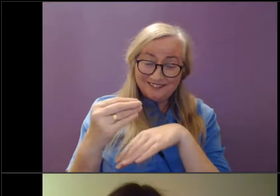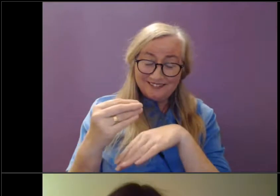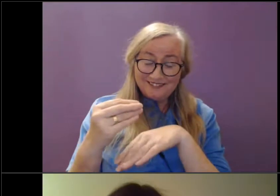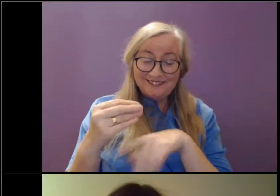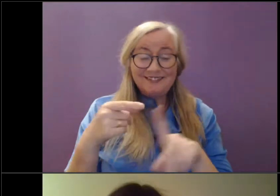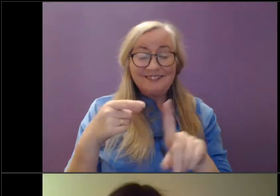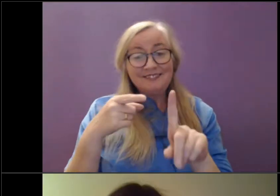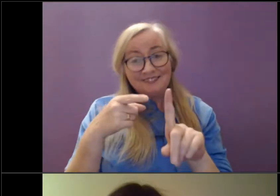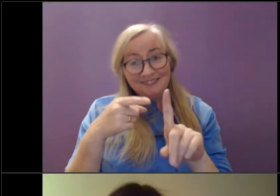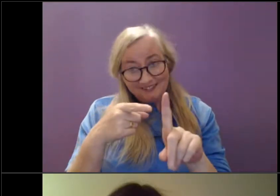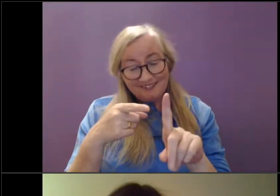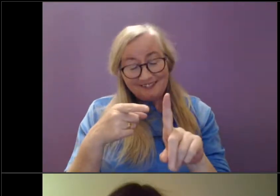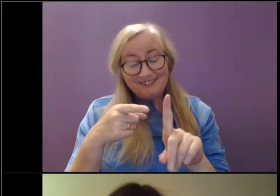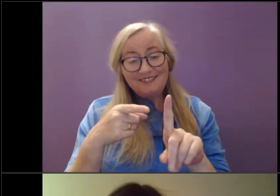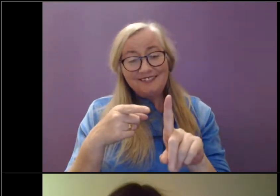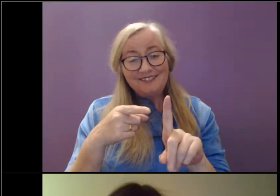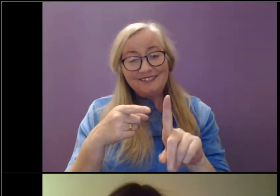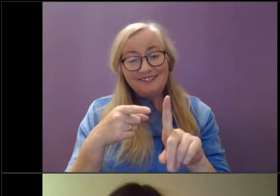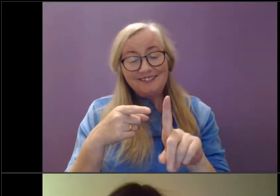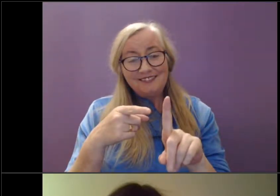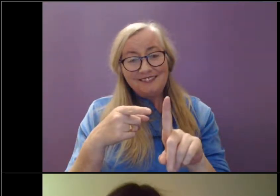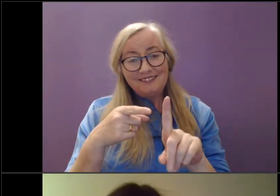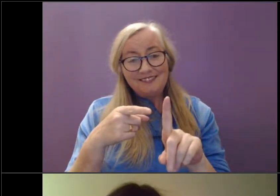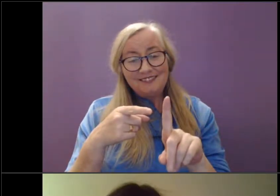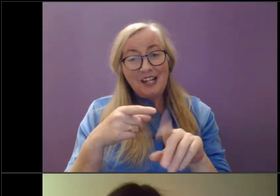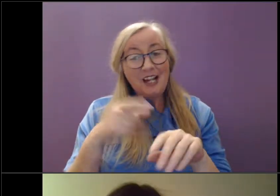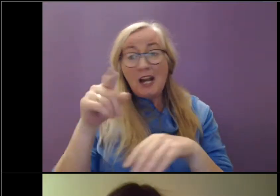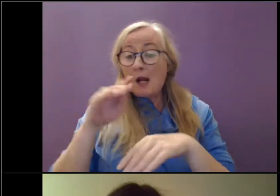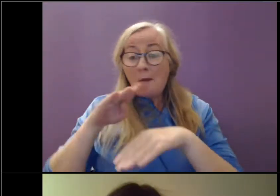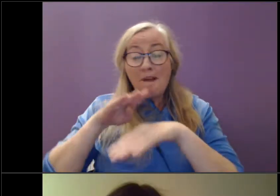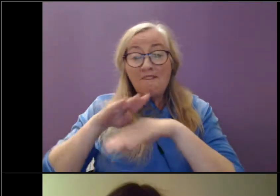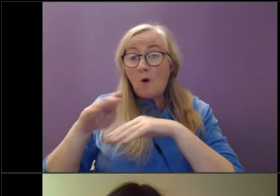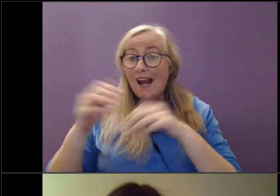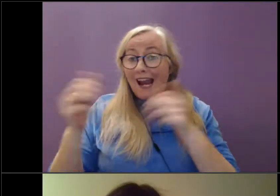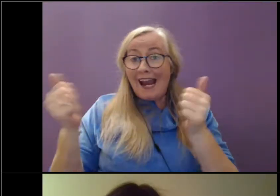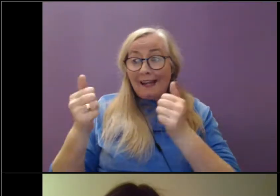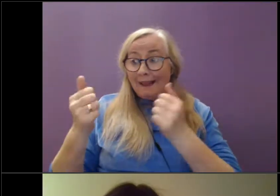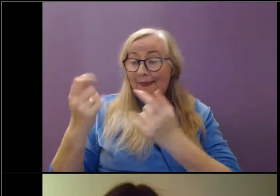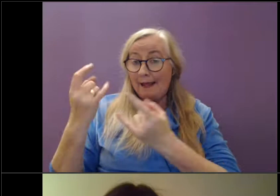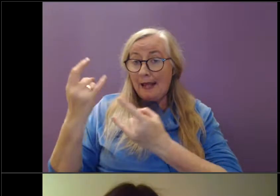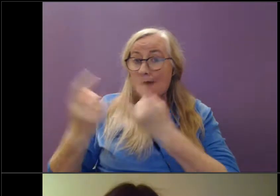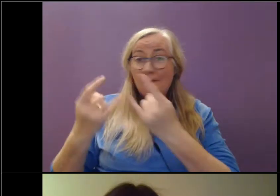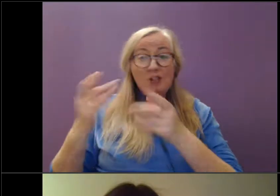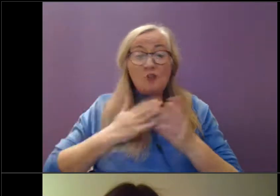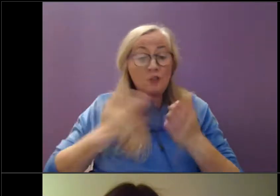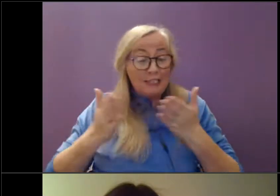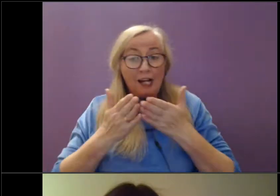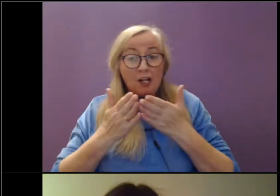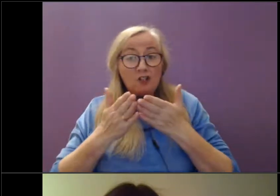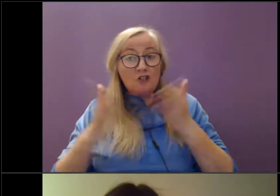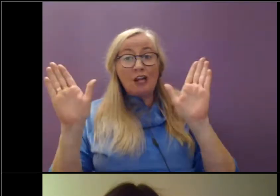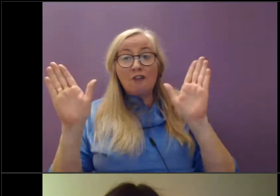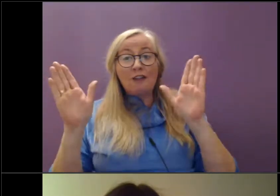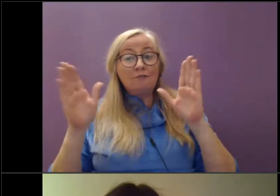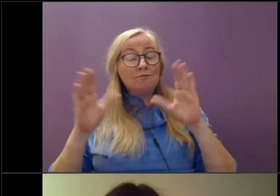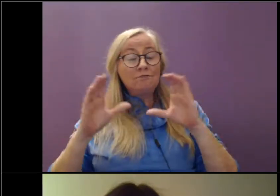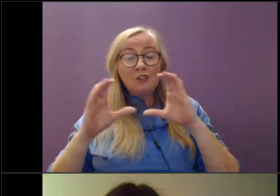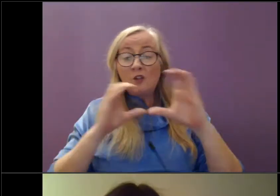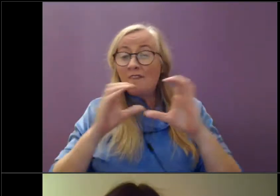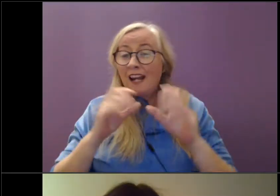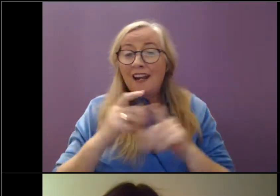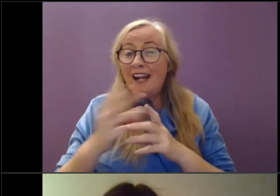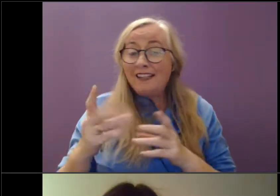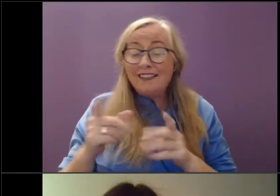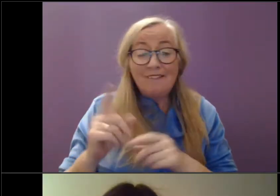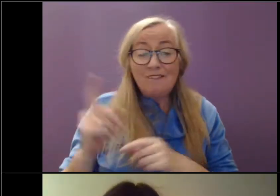child just you know, before anything kind of kicks off, just on a general level, even kind of if you're bringing him home from school in the